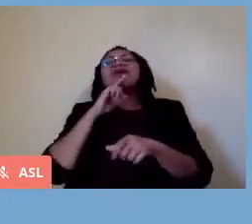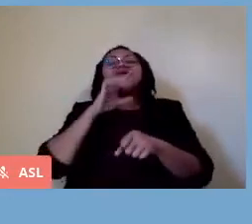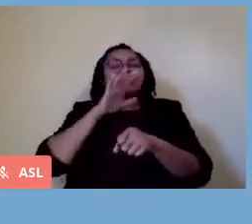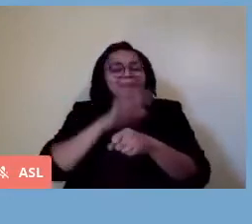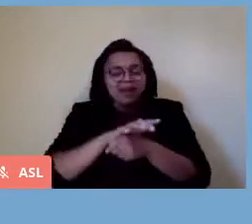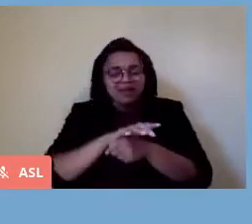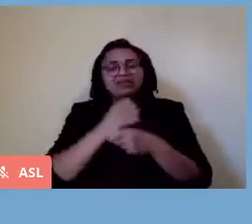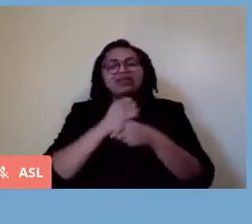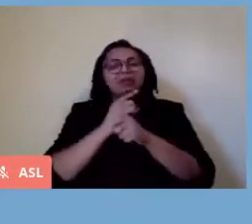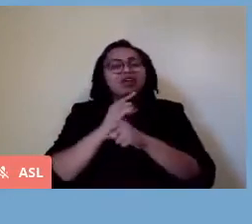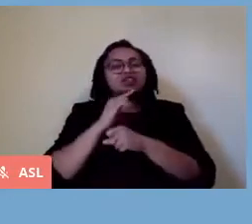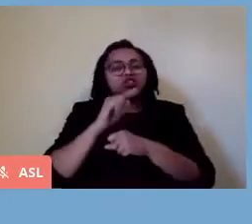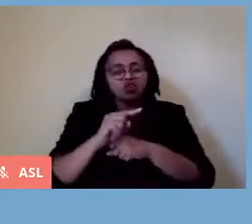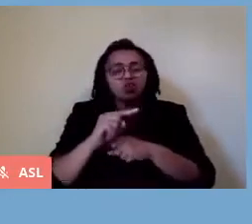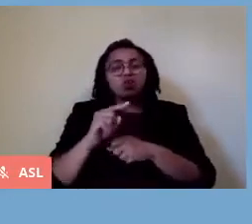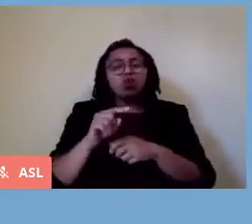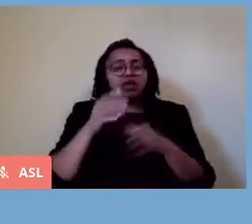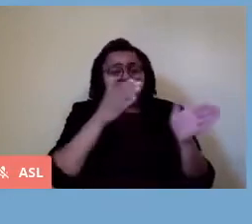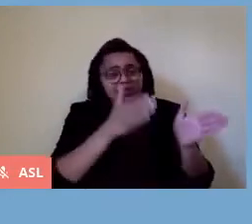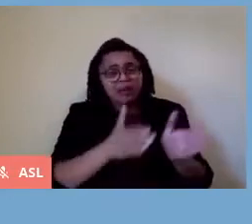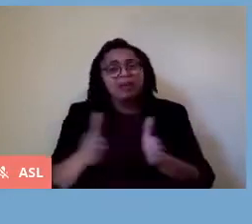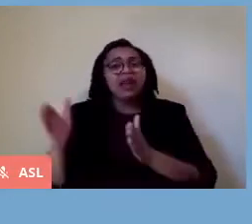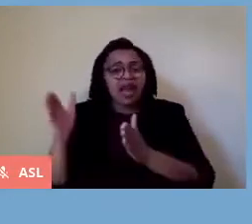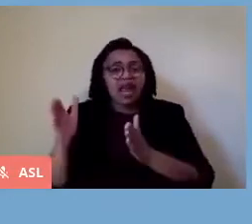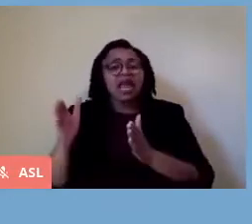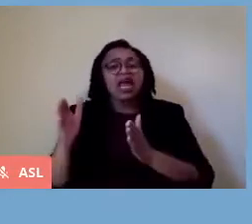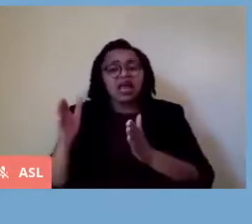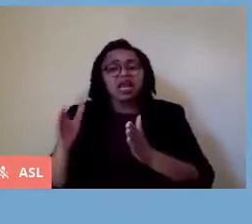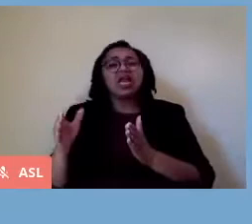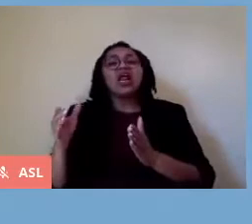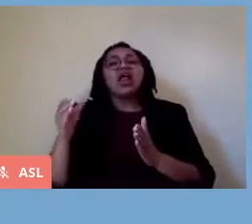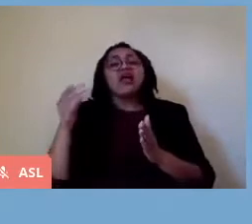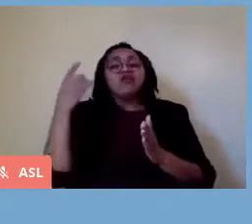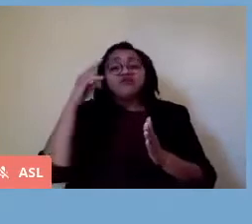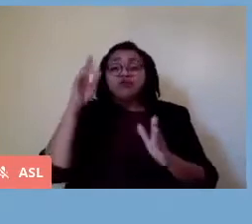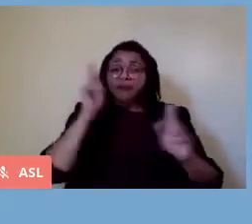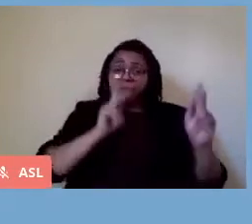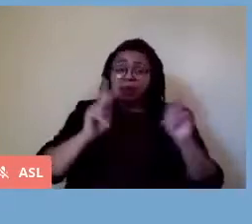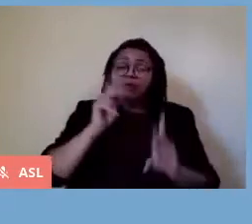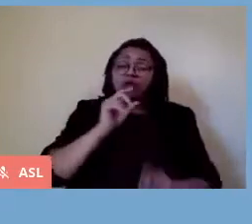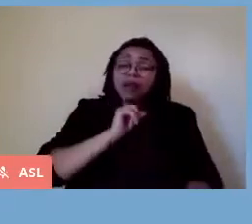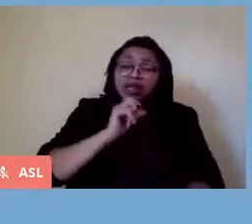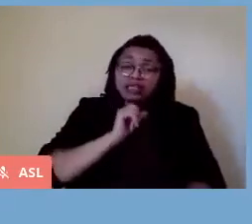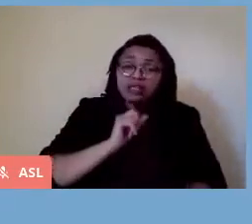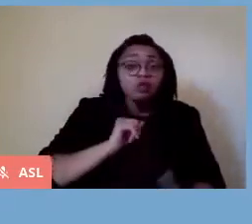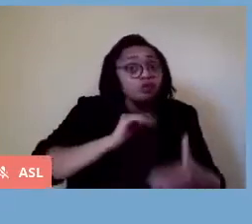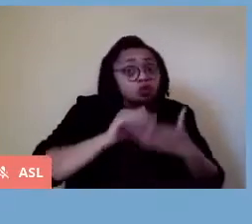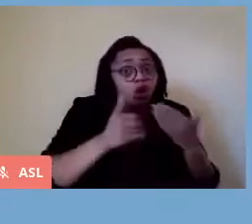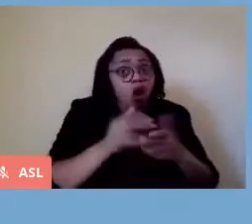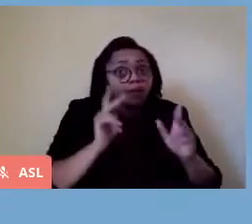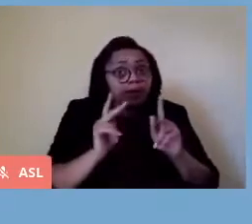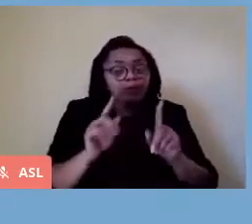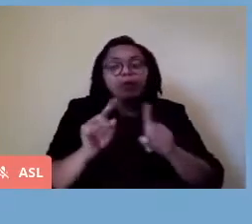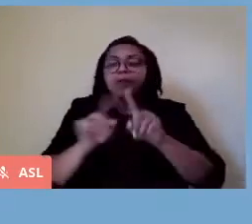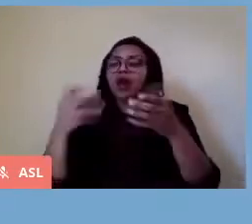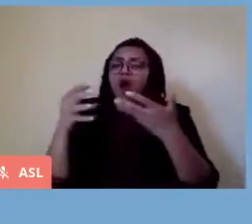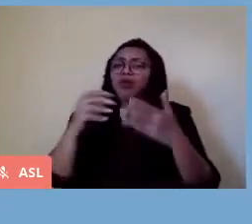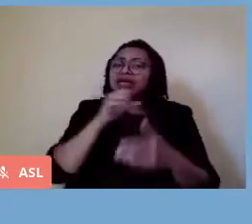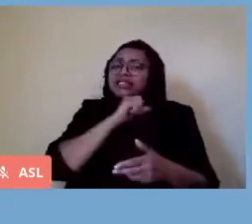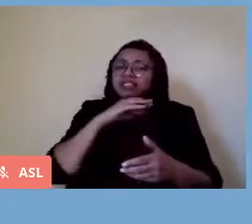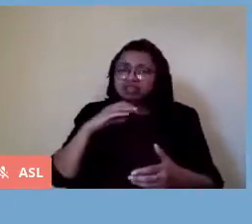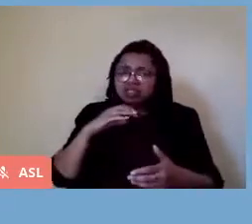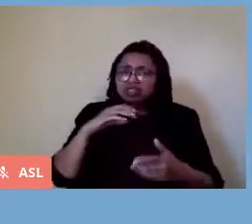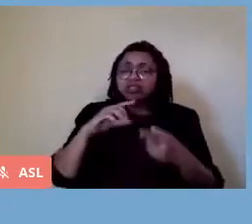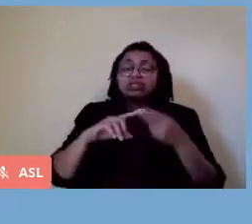this is a plan by and for people who are aging, which is all of us, but particularly people who are already older, people with